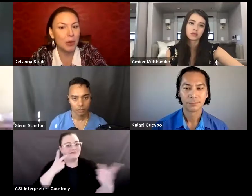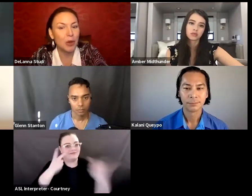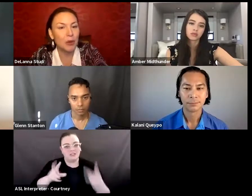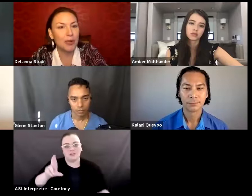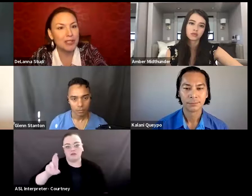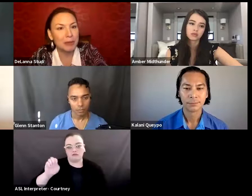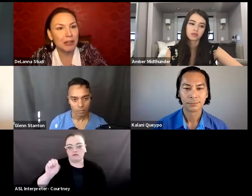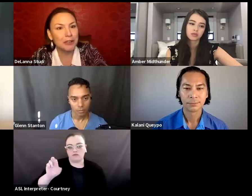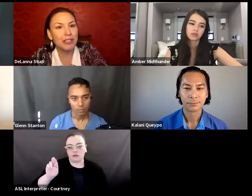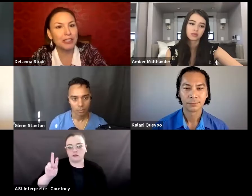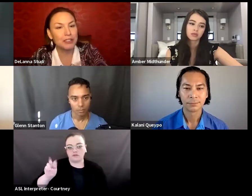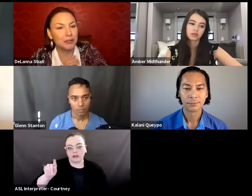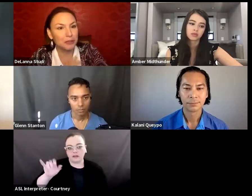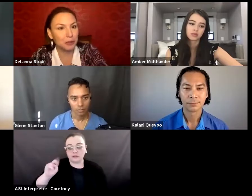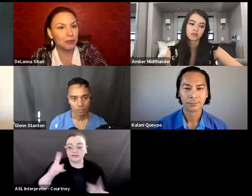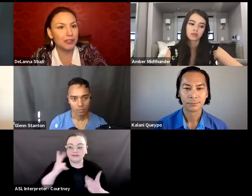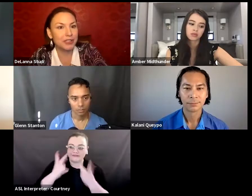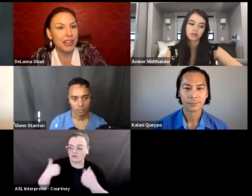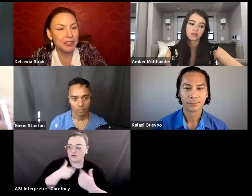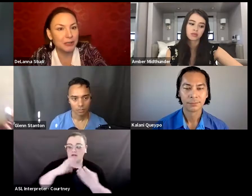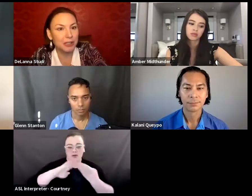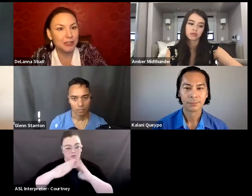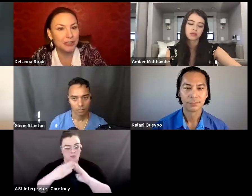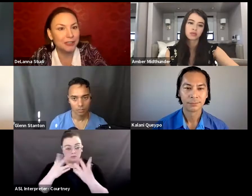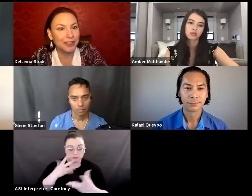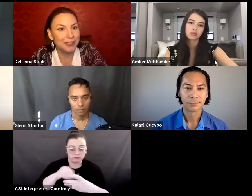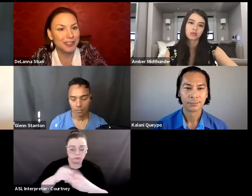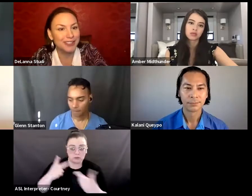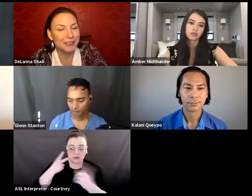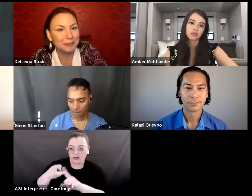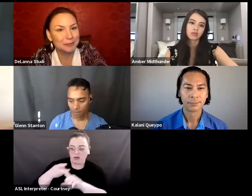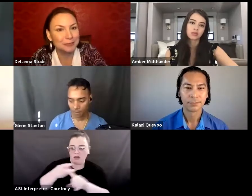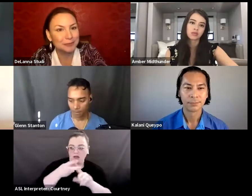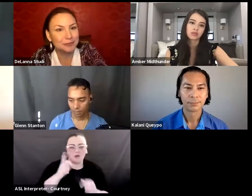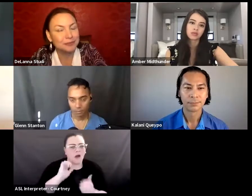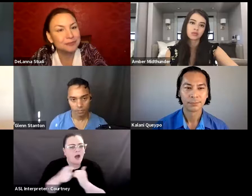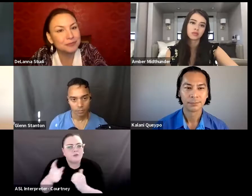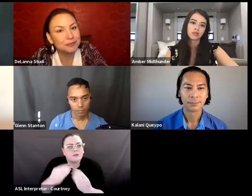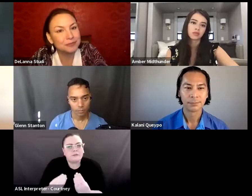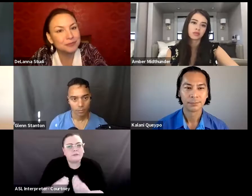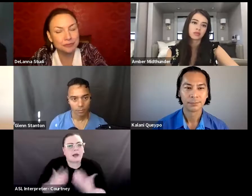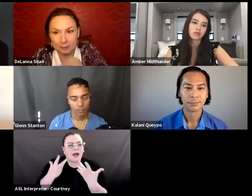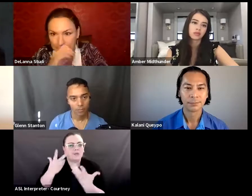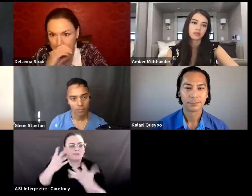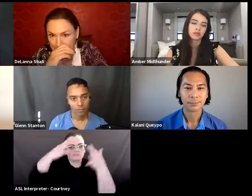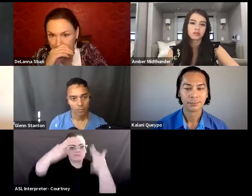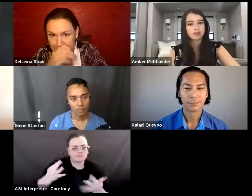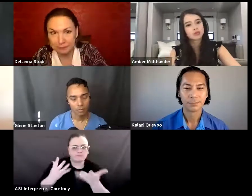about what inspired you to get into your field as a casting director and to do those things? Sure.